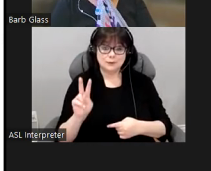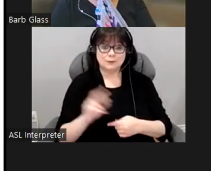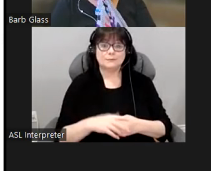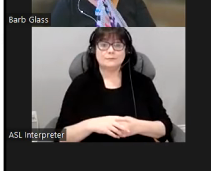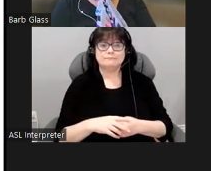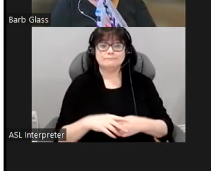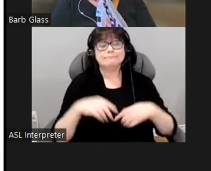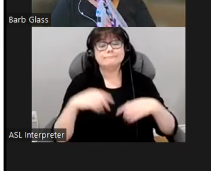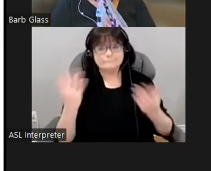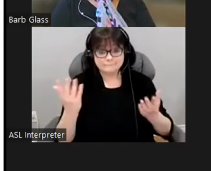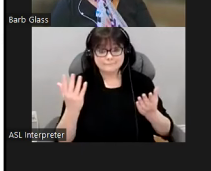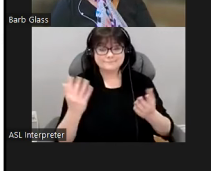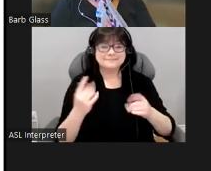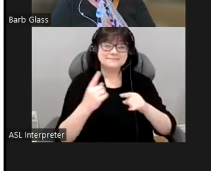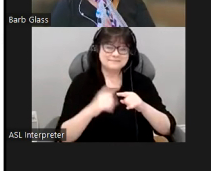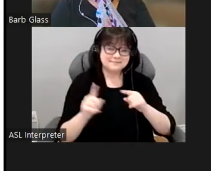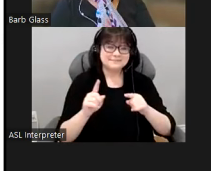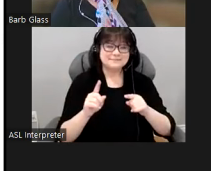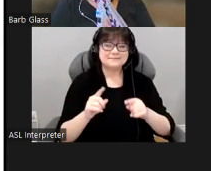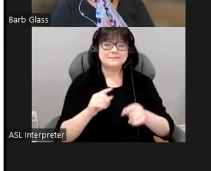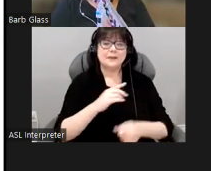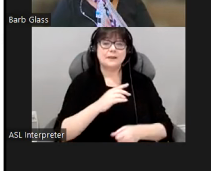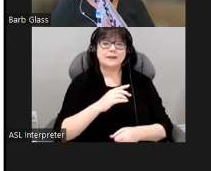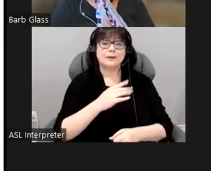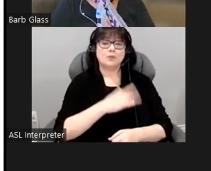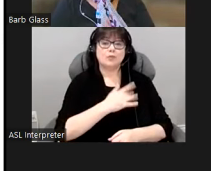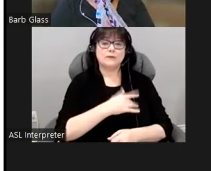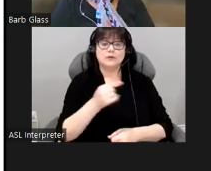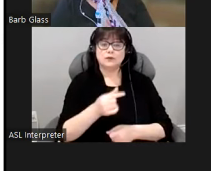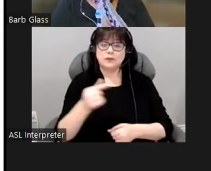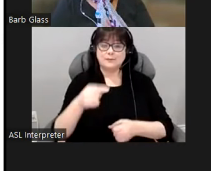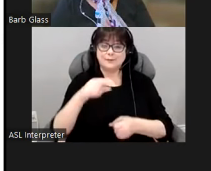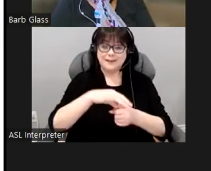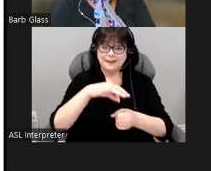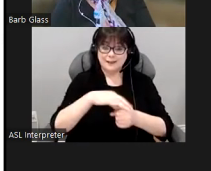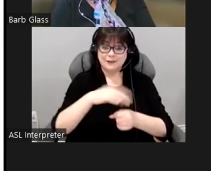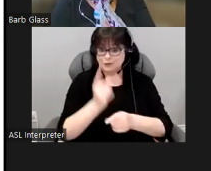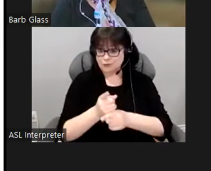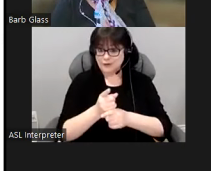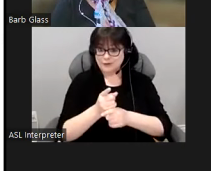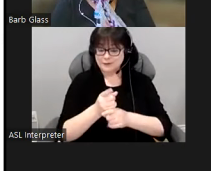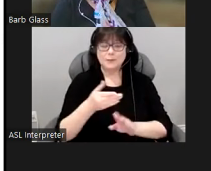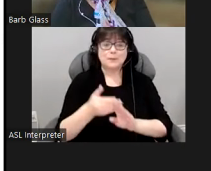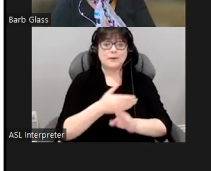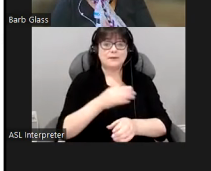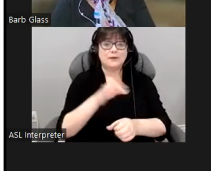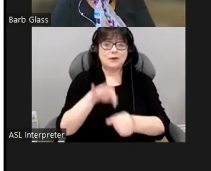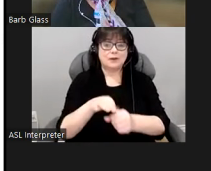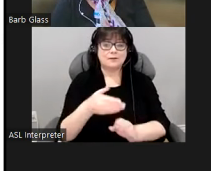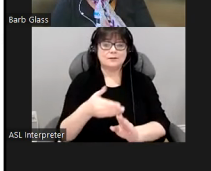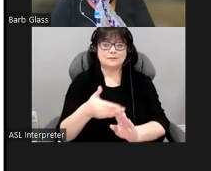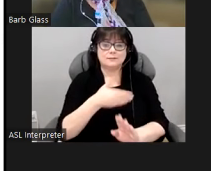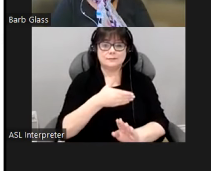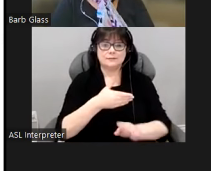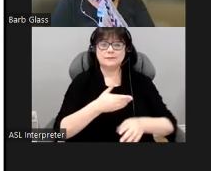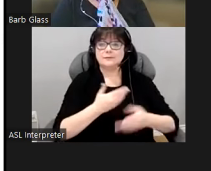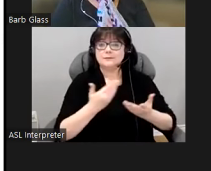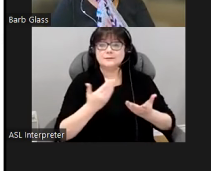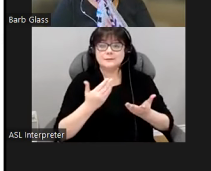the provincial election came about, and during an election and the weeks leading up to an election, the government, of course, is not allowed